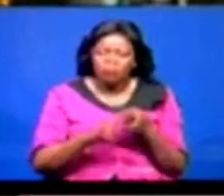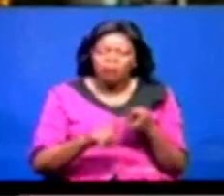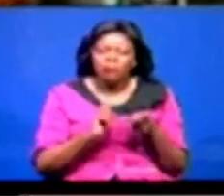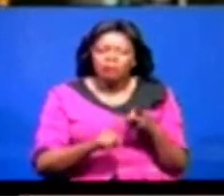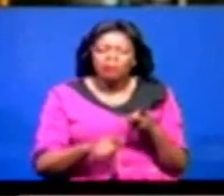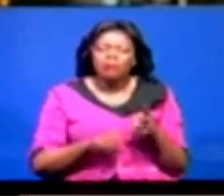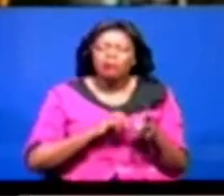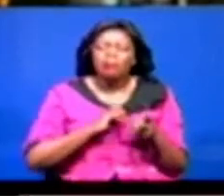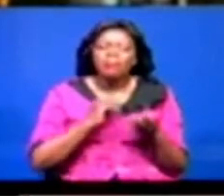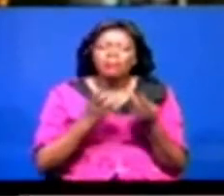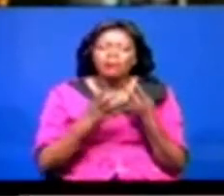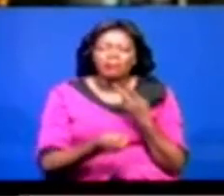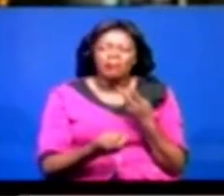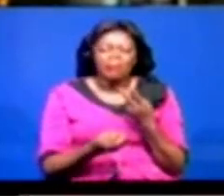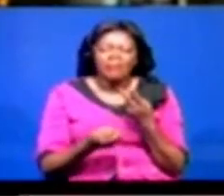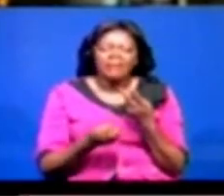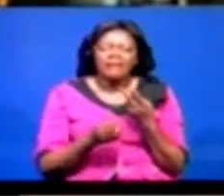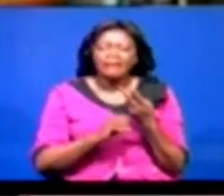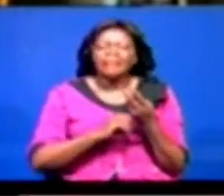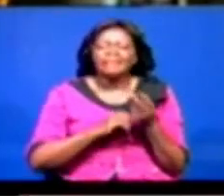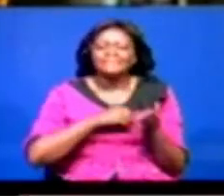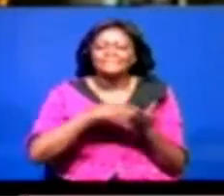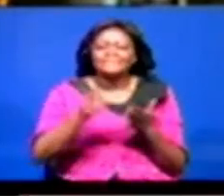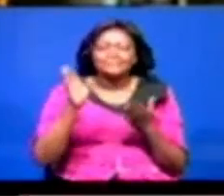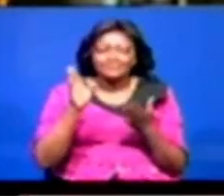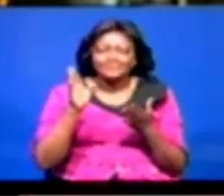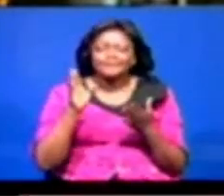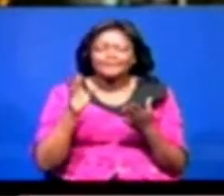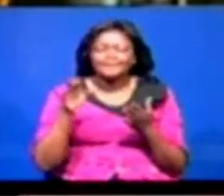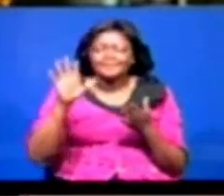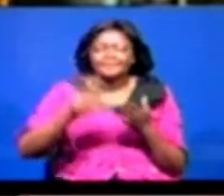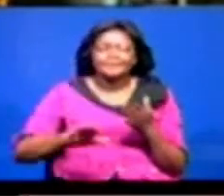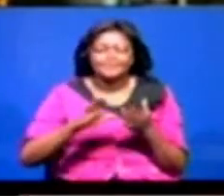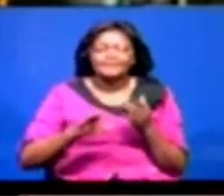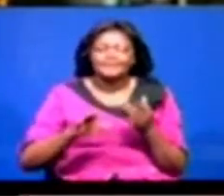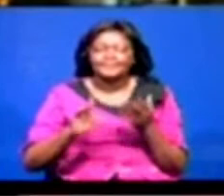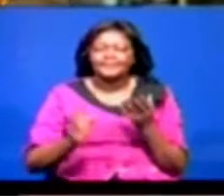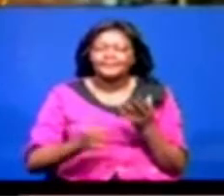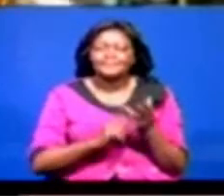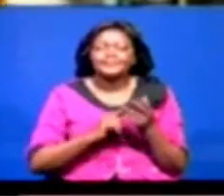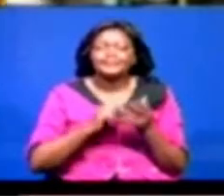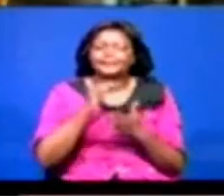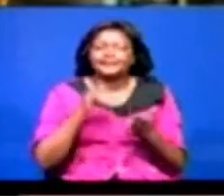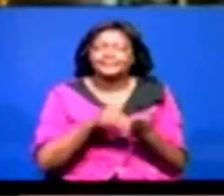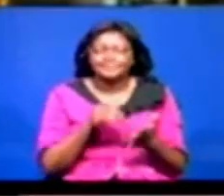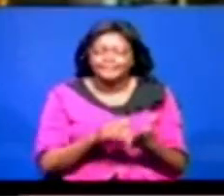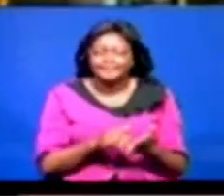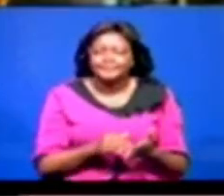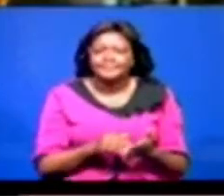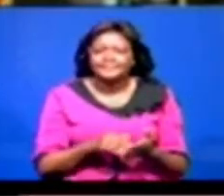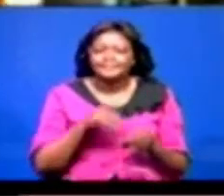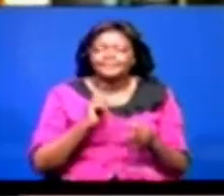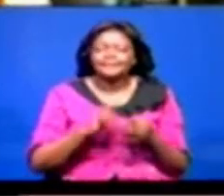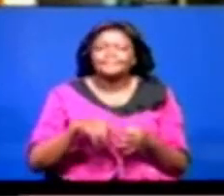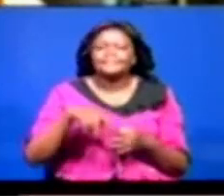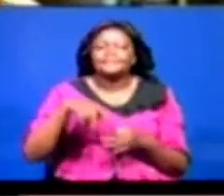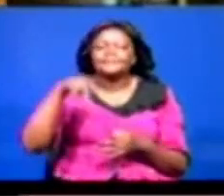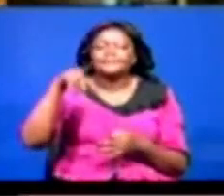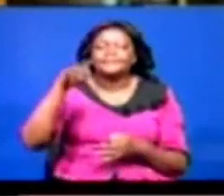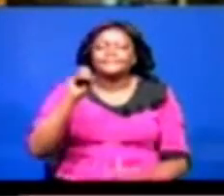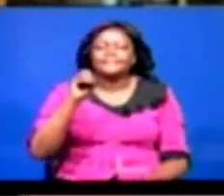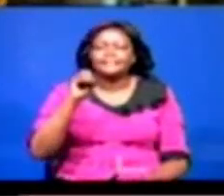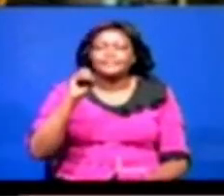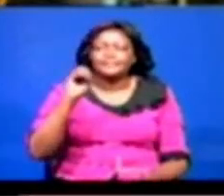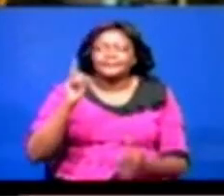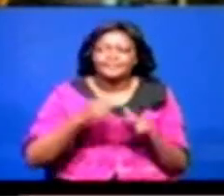Another of that image is sent to the Constituency Tallying Center. And the presiding officer then